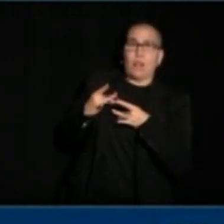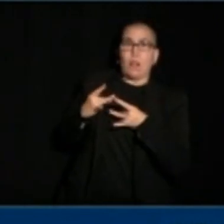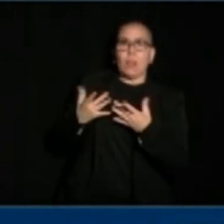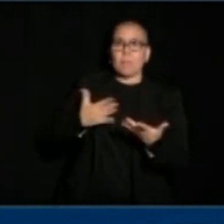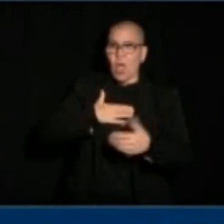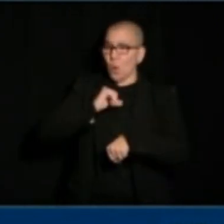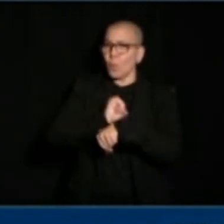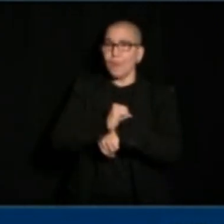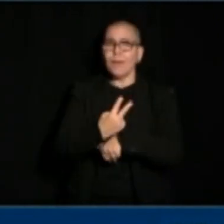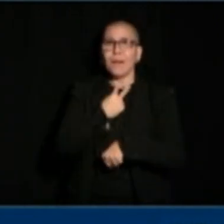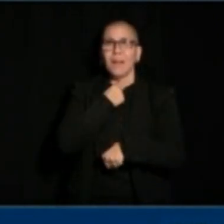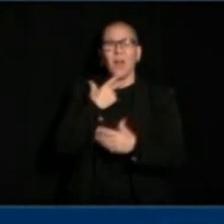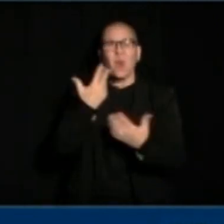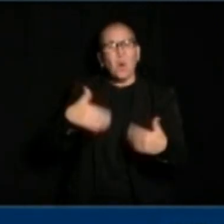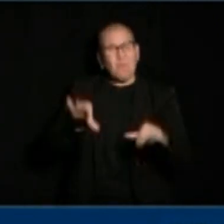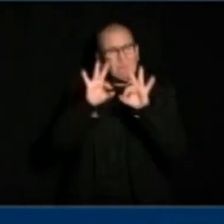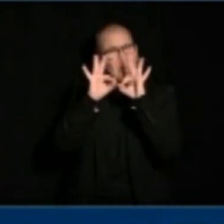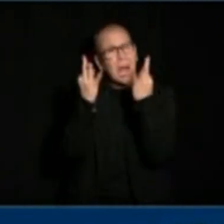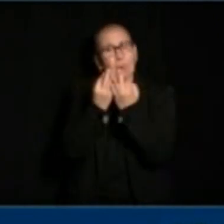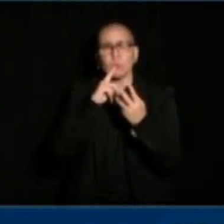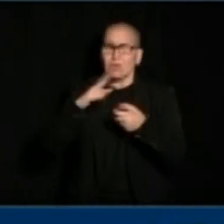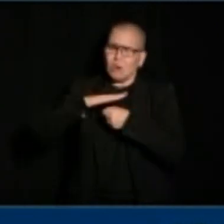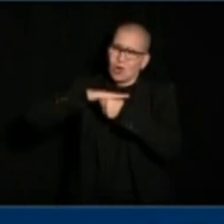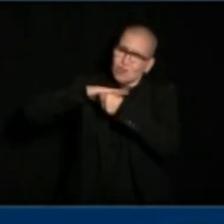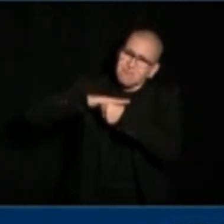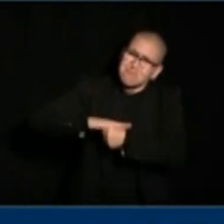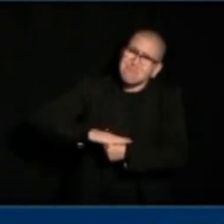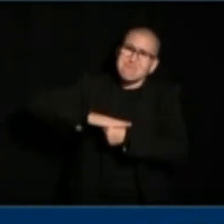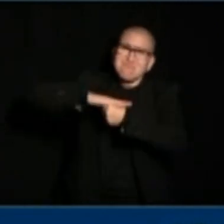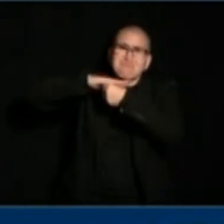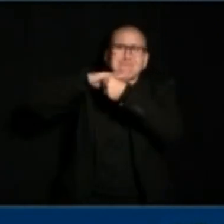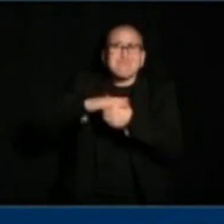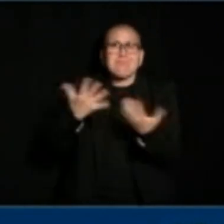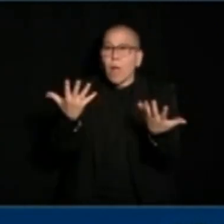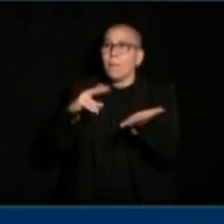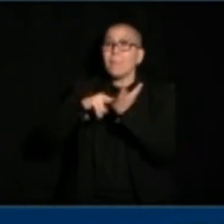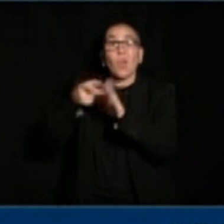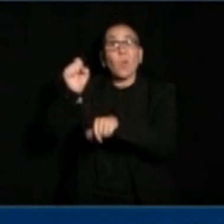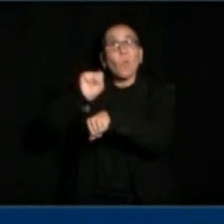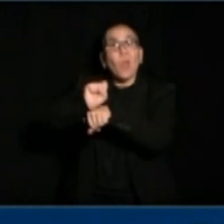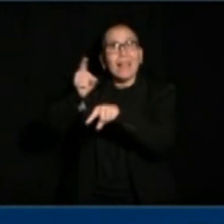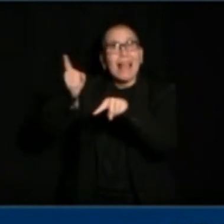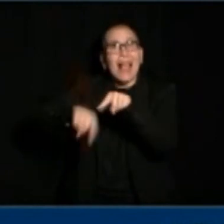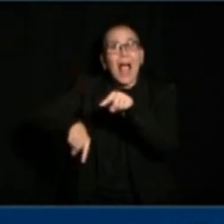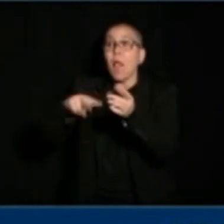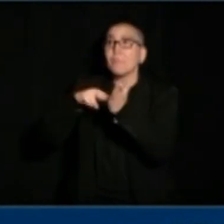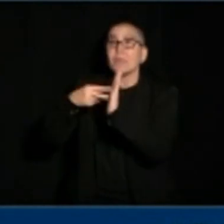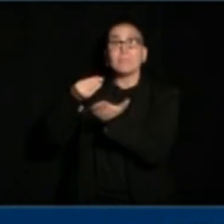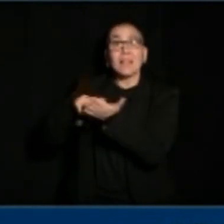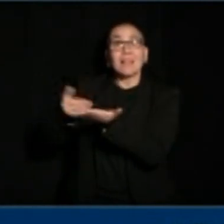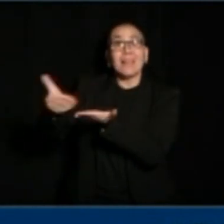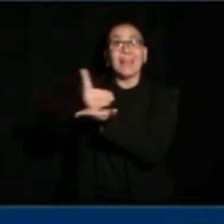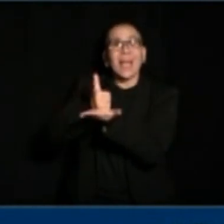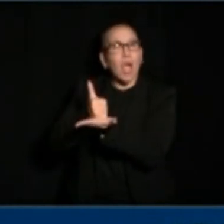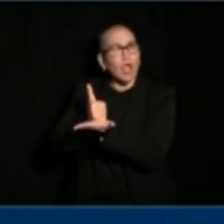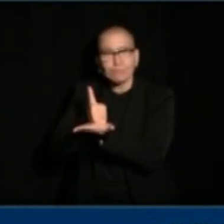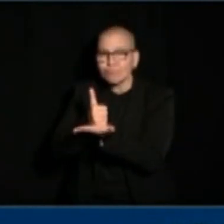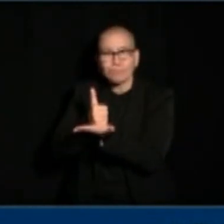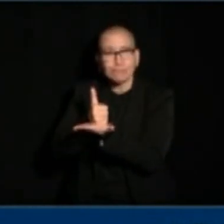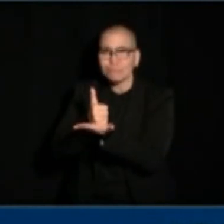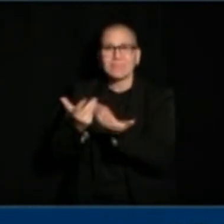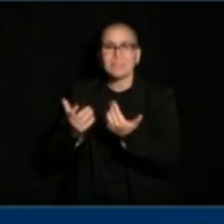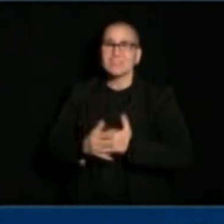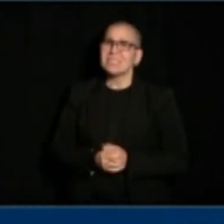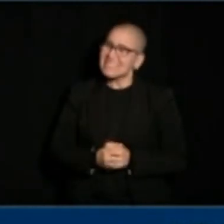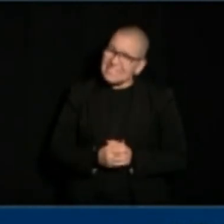or not. Now all of a sudden, how do they go to work if there's no place for their child to be? And so we have got to prioritize our children